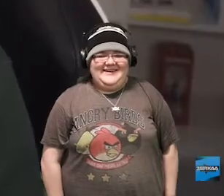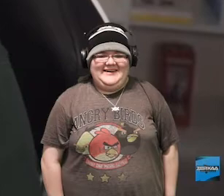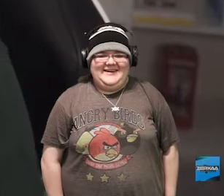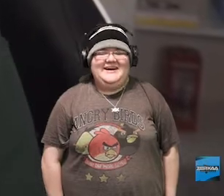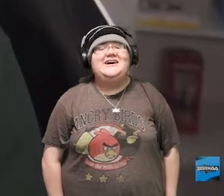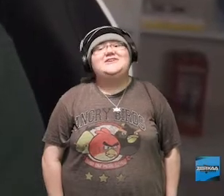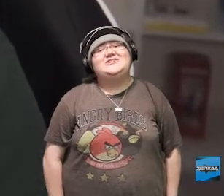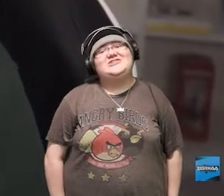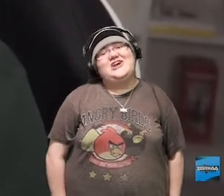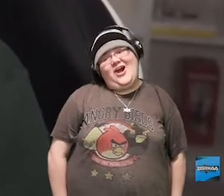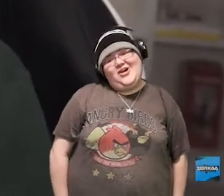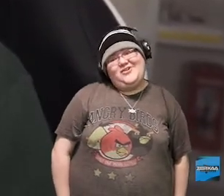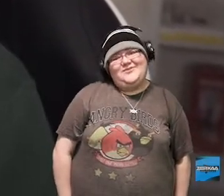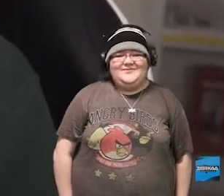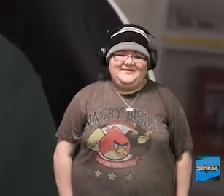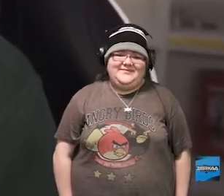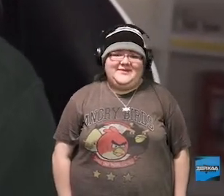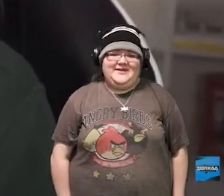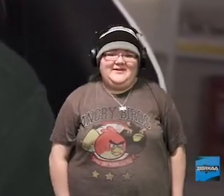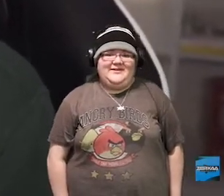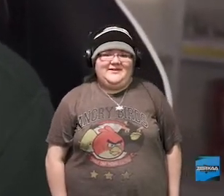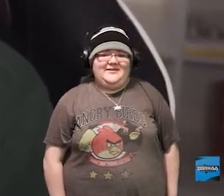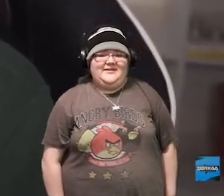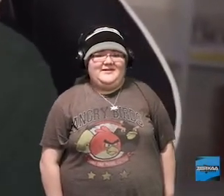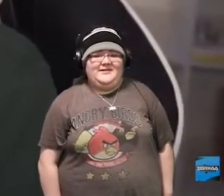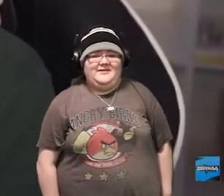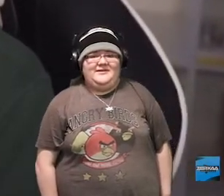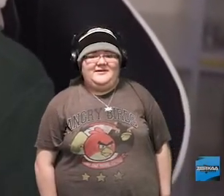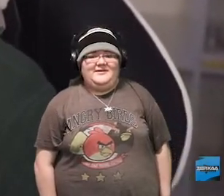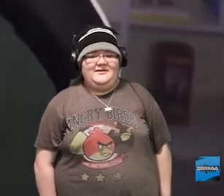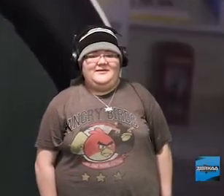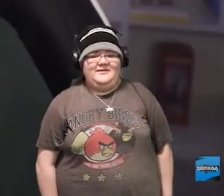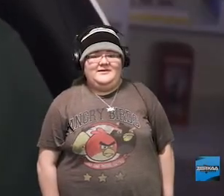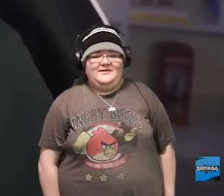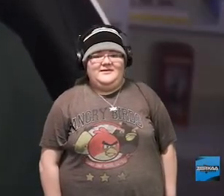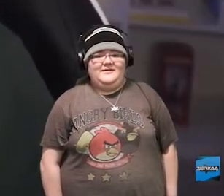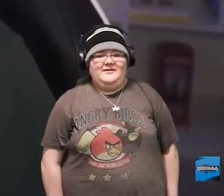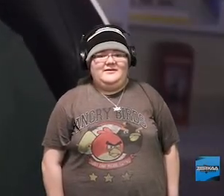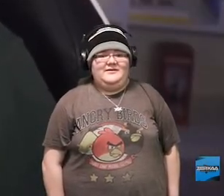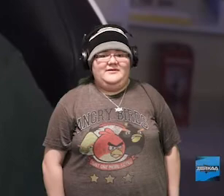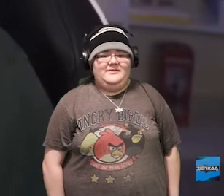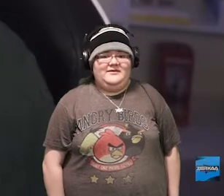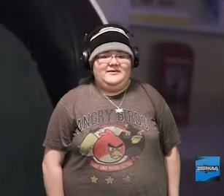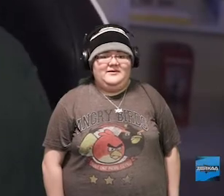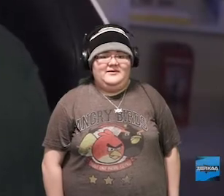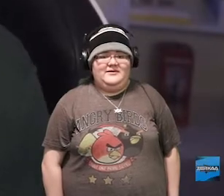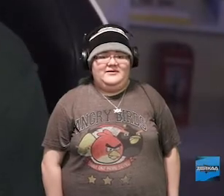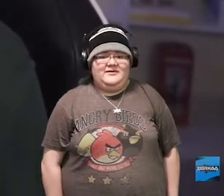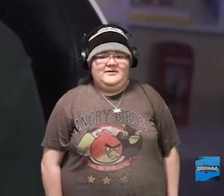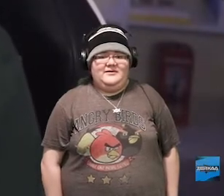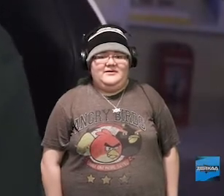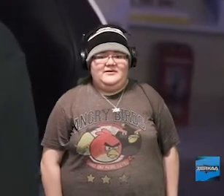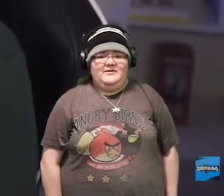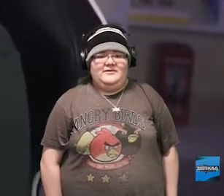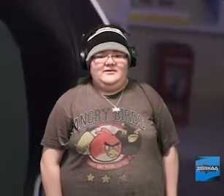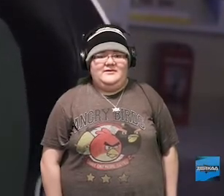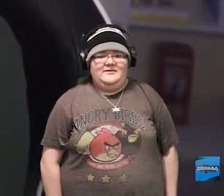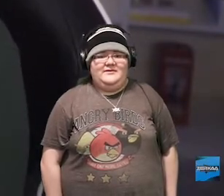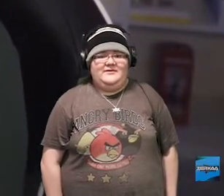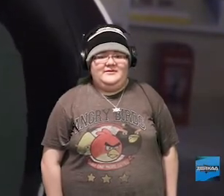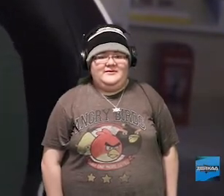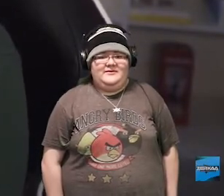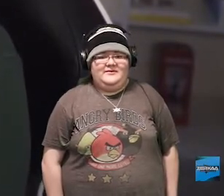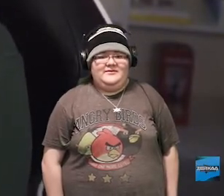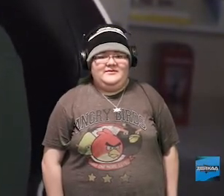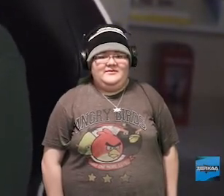So you don't get to see the full film, you get to see the recording. So this is wildly inaccurate. I've actually said to the boys, imagine we get like Opta or someone, like a stat